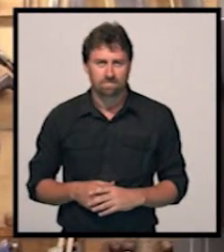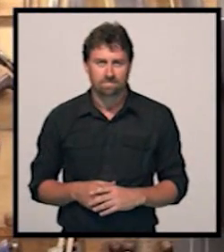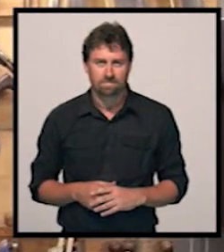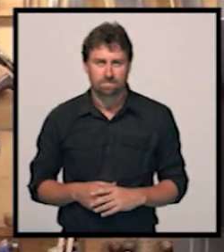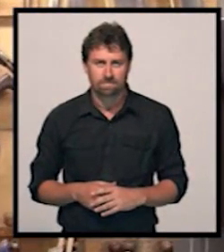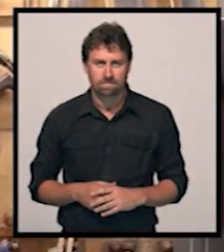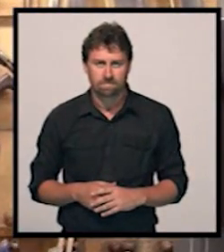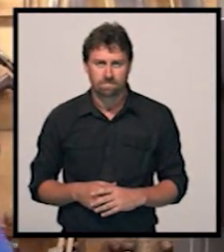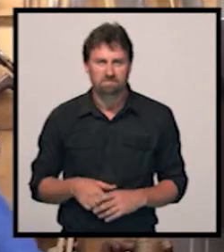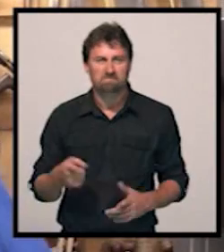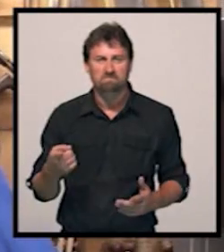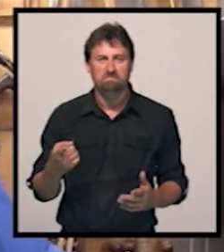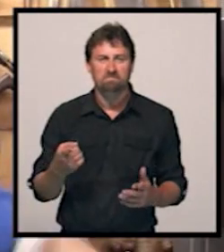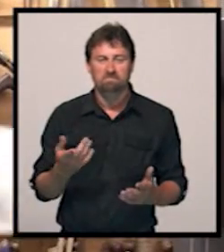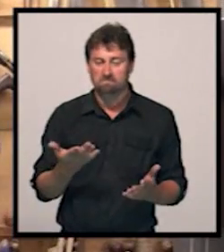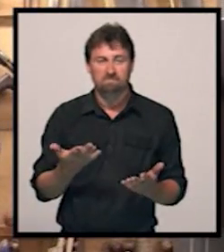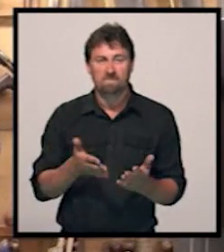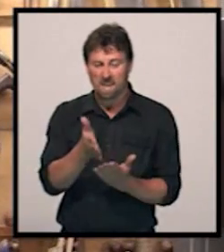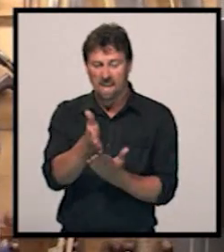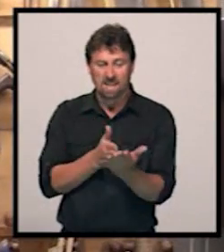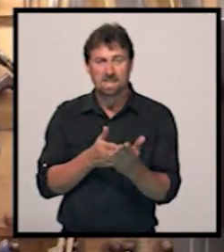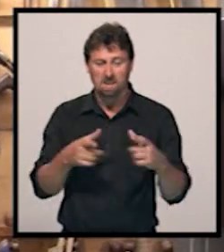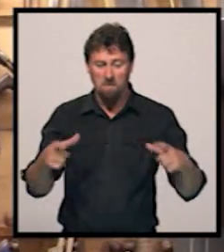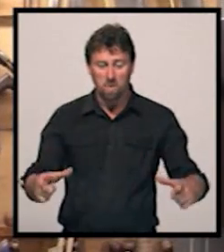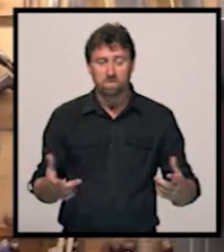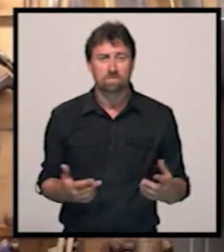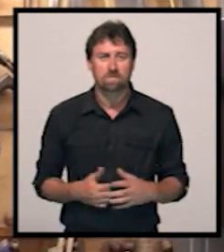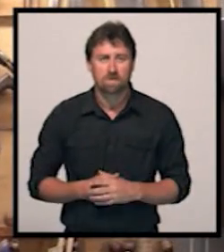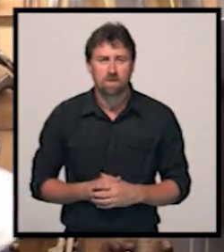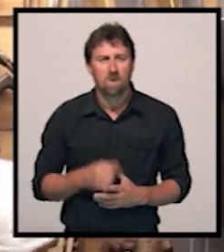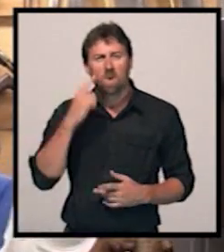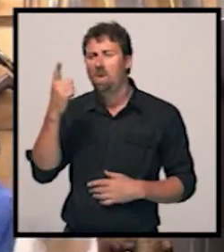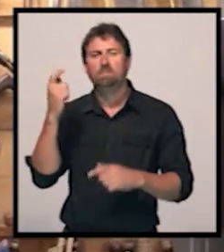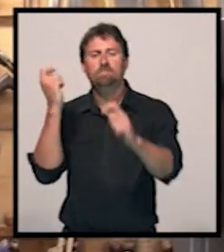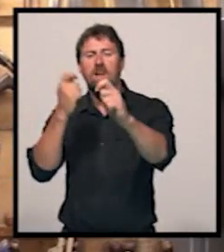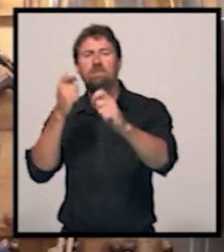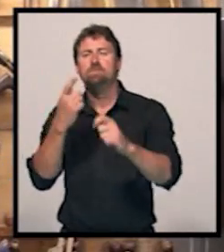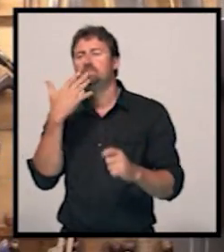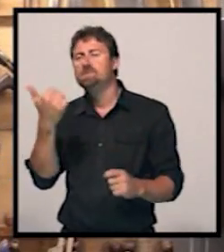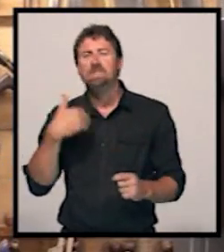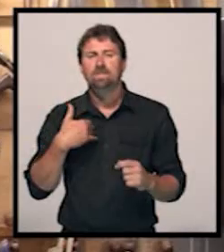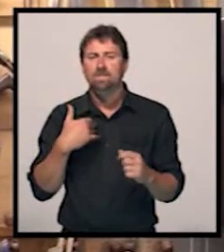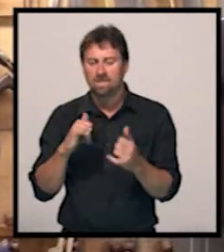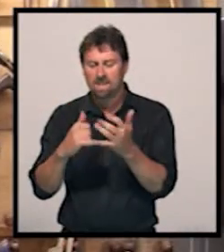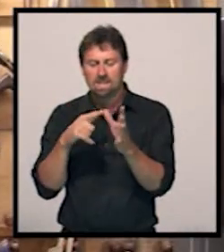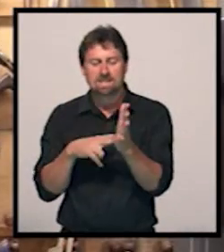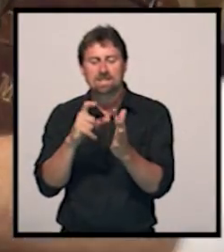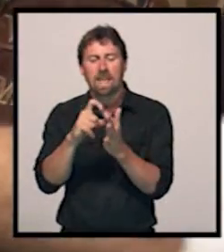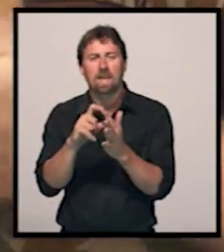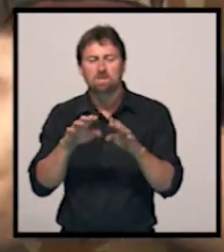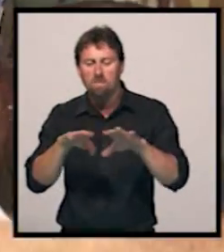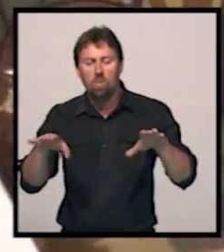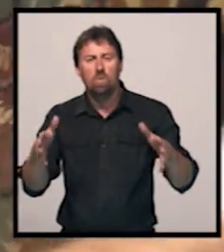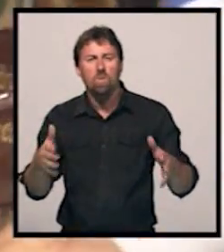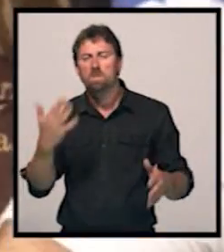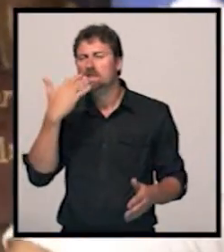is a cutting board. Very easy. In fact, when you're in the cabinet shop asking for the sanding board, see if you can get a little bit of MDF as well. You